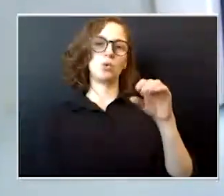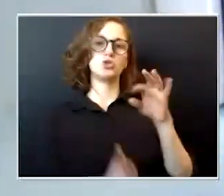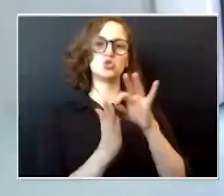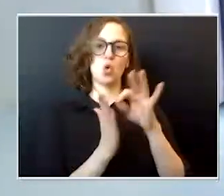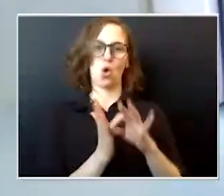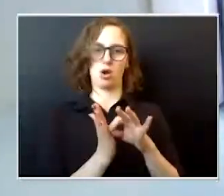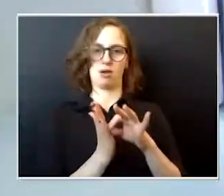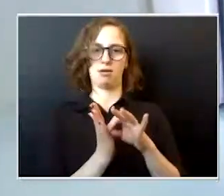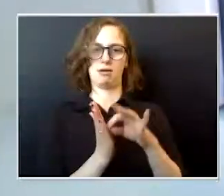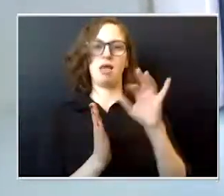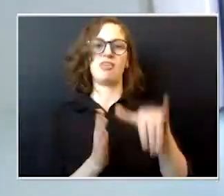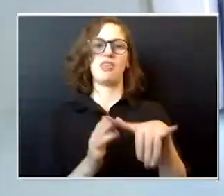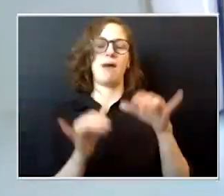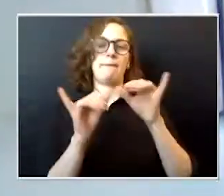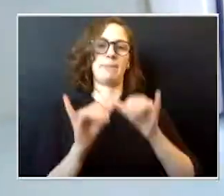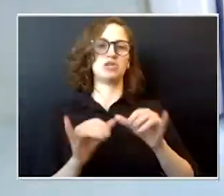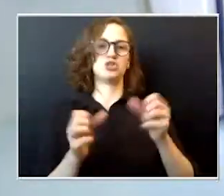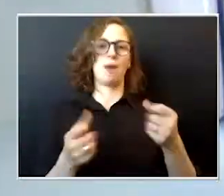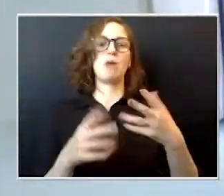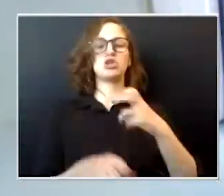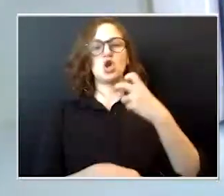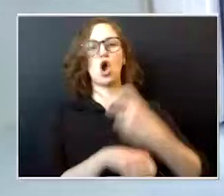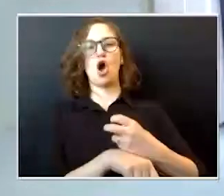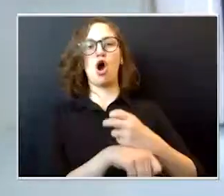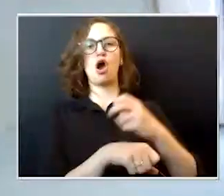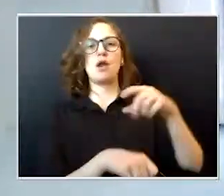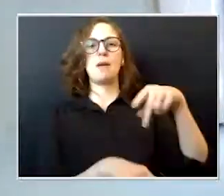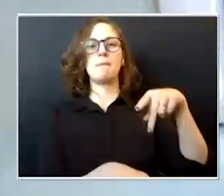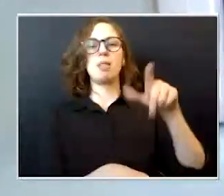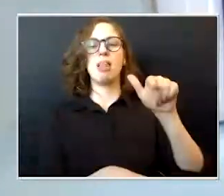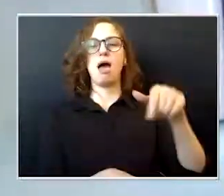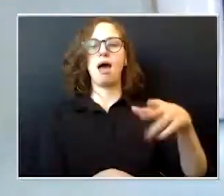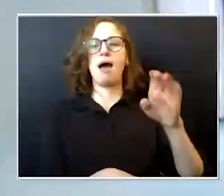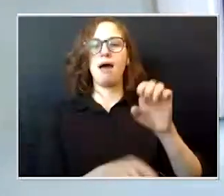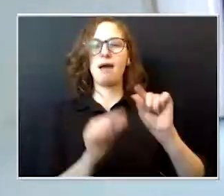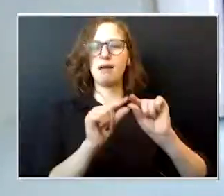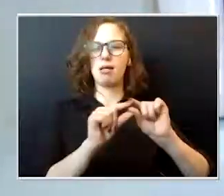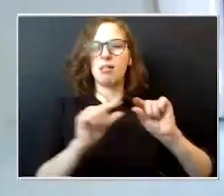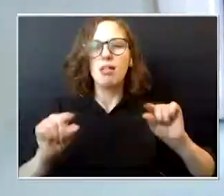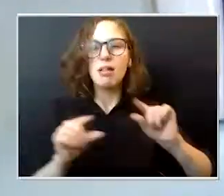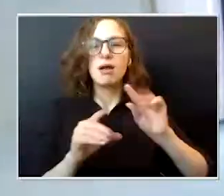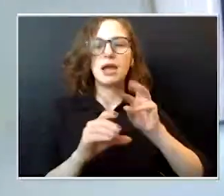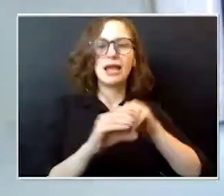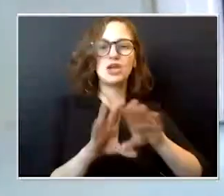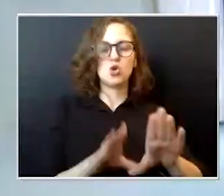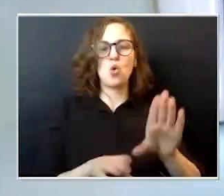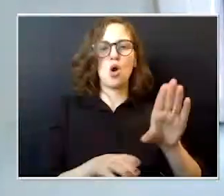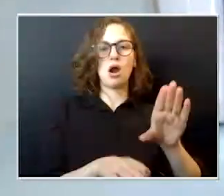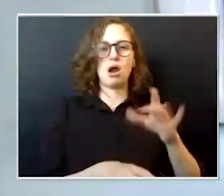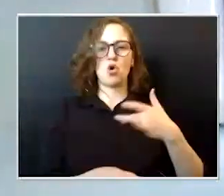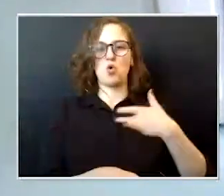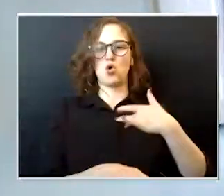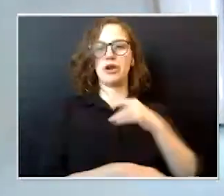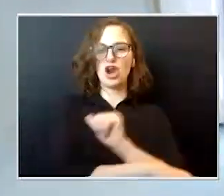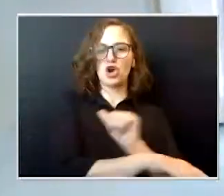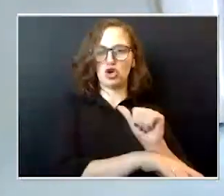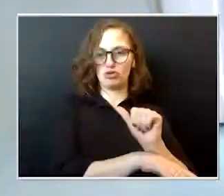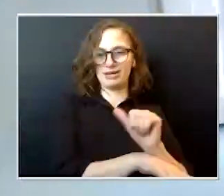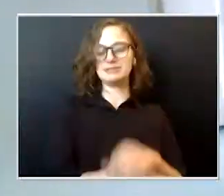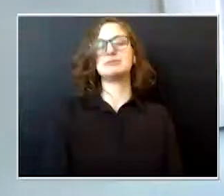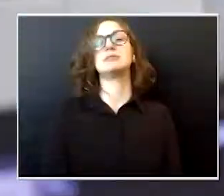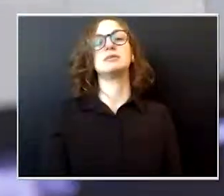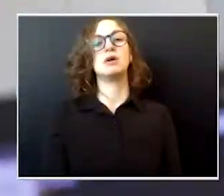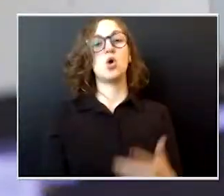in your coronary arteries, and if those get blocked, you can have a heart attack. Coronary artery disease is the leading cause of death for both men and women